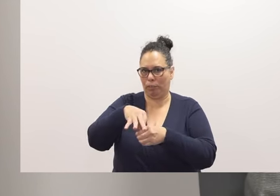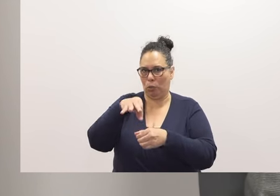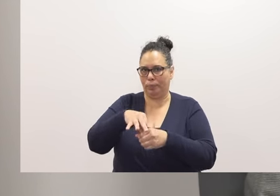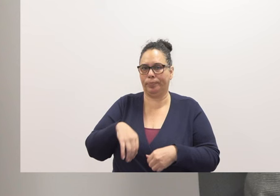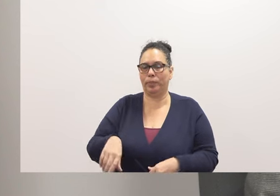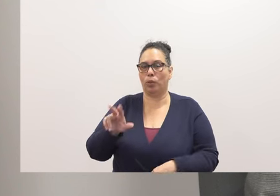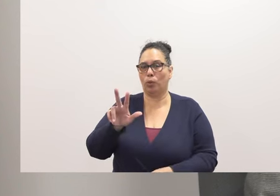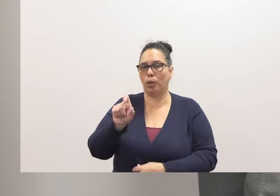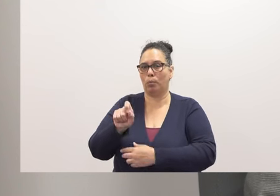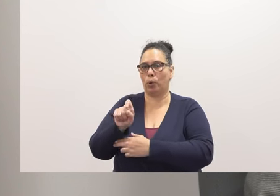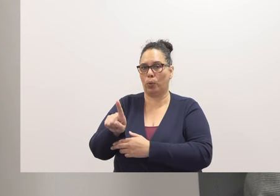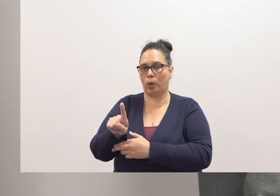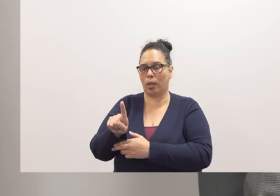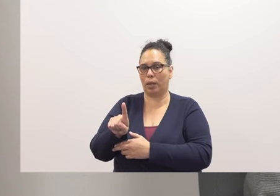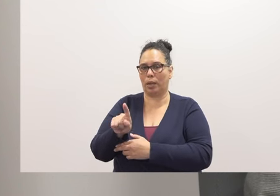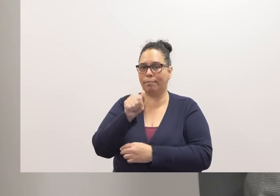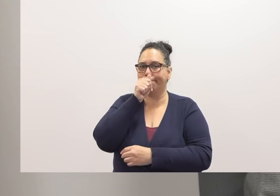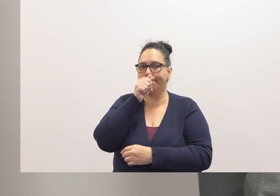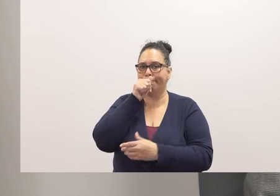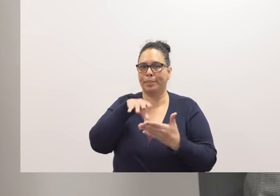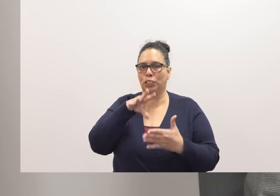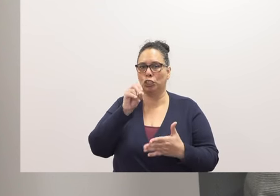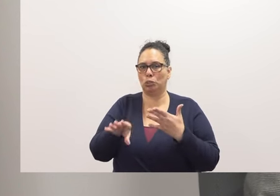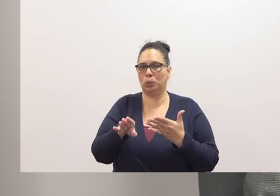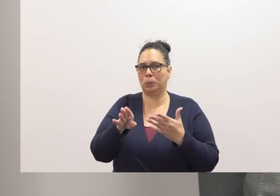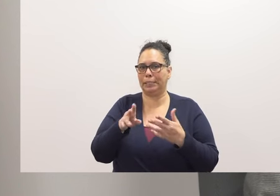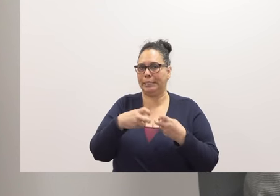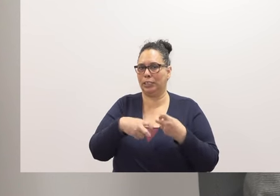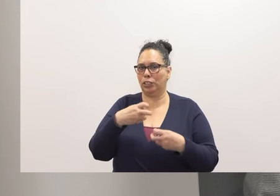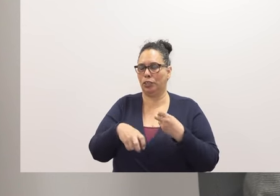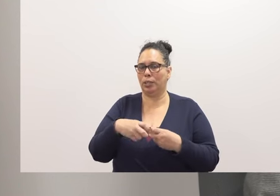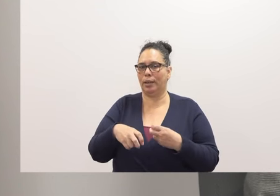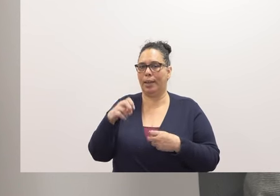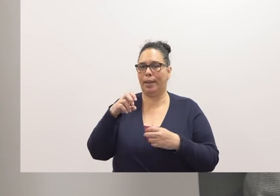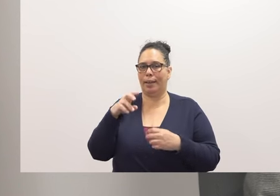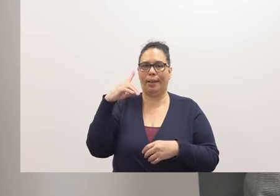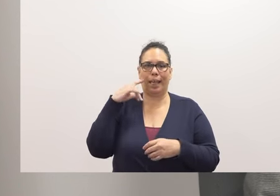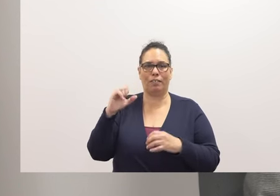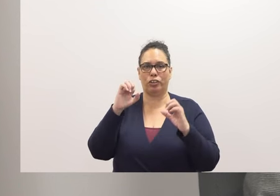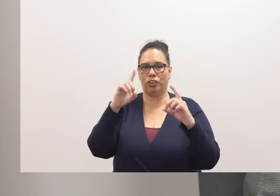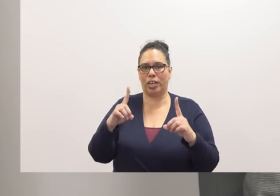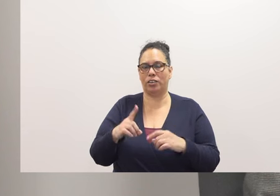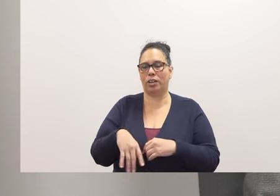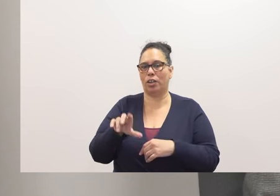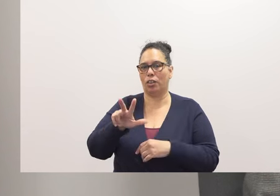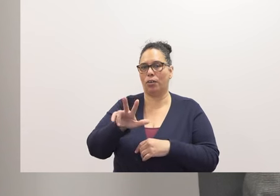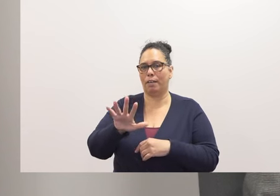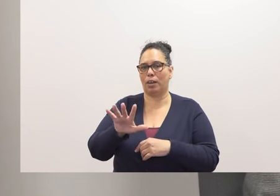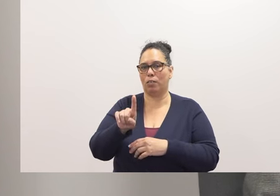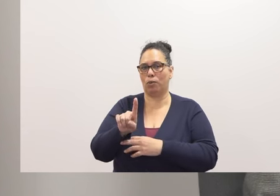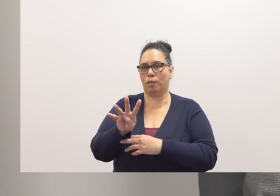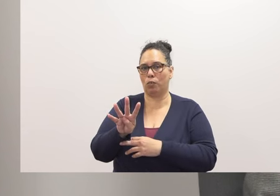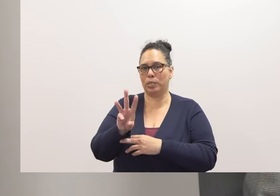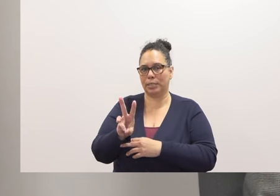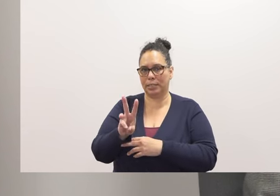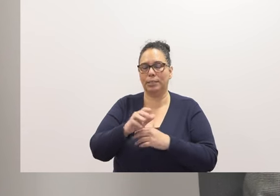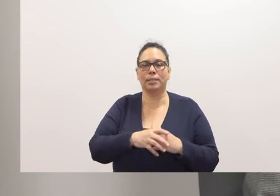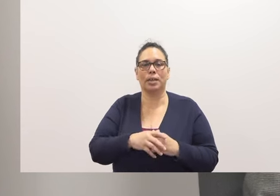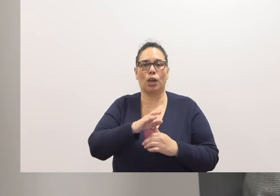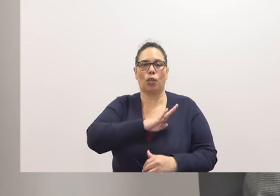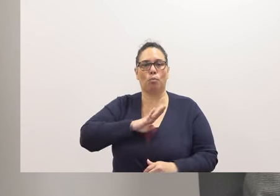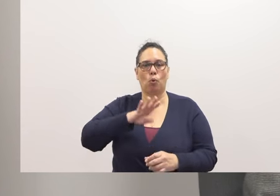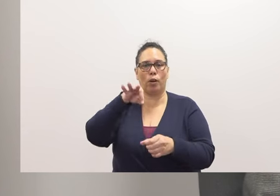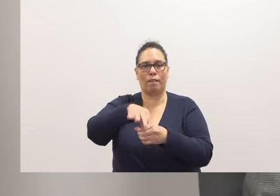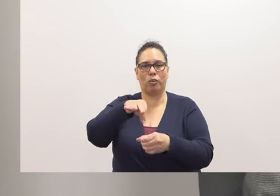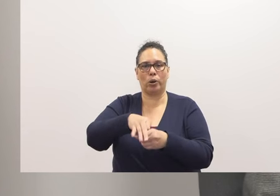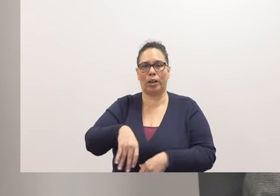Item 3.1, confidential student matters. Pursuant to California Education Code 35146, the board